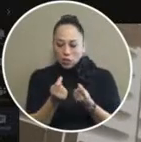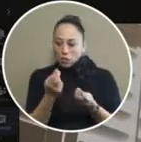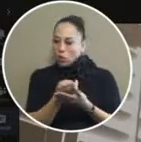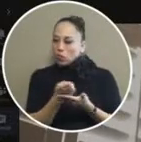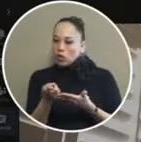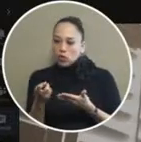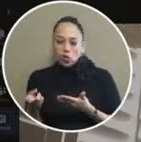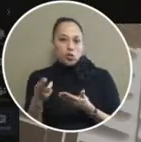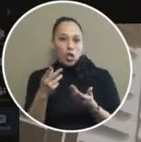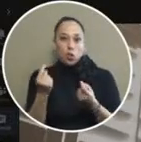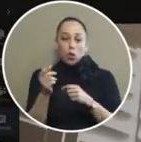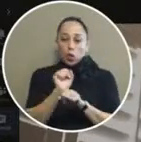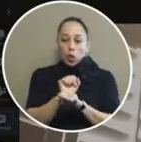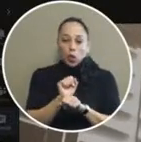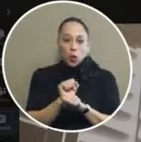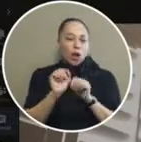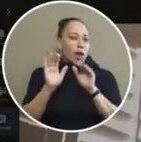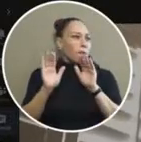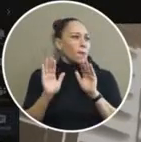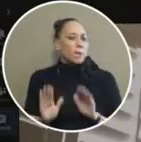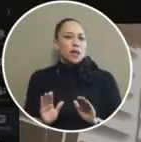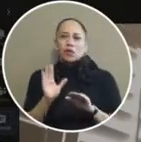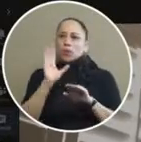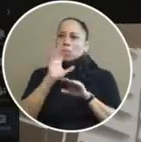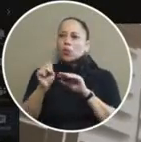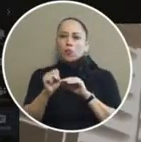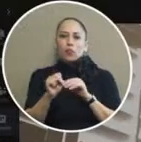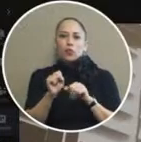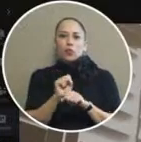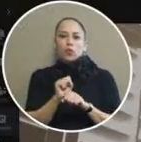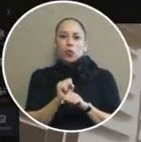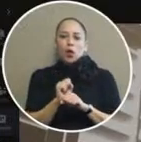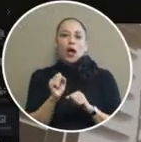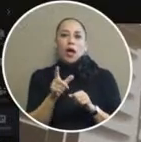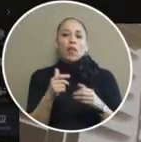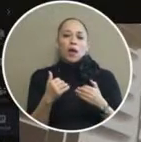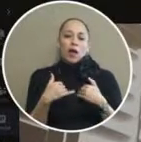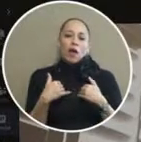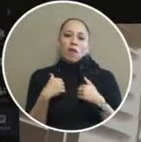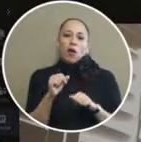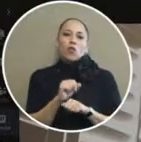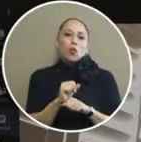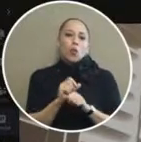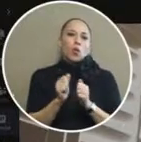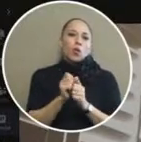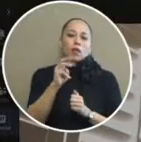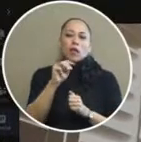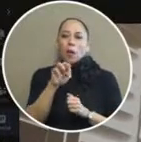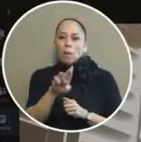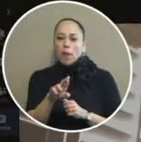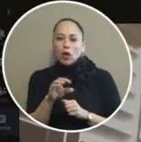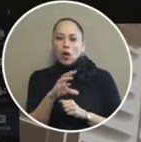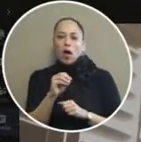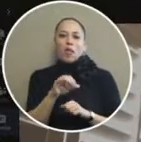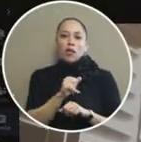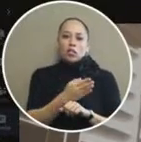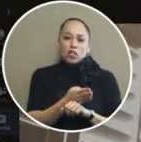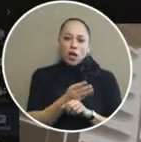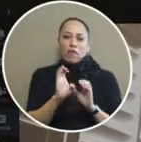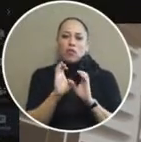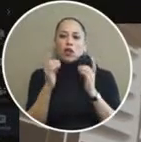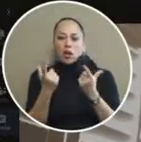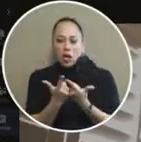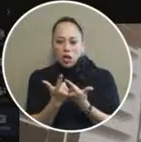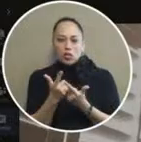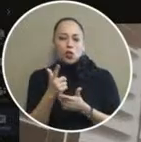order to go do their work, do amazing work. And they're doing that on behalf of the work with the mayor and the county judge, the council,